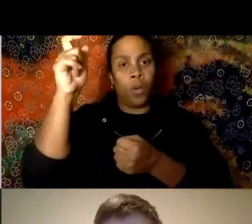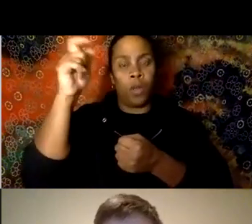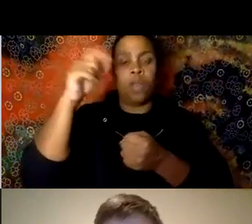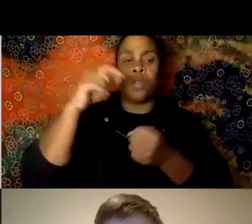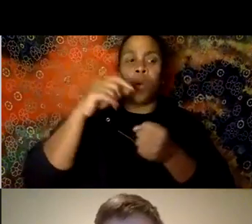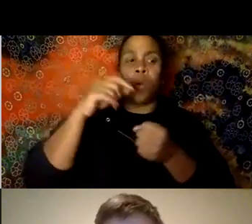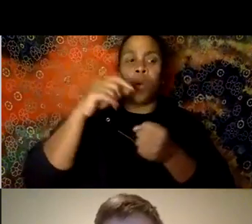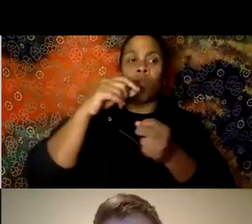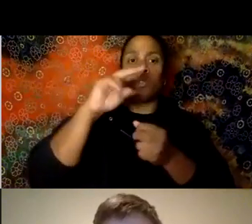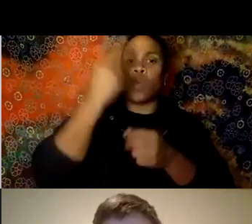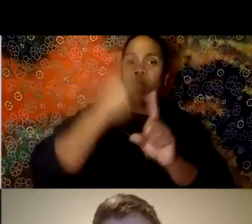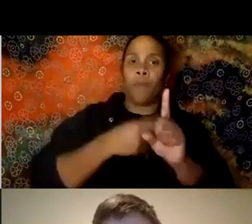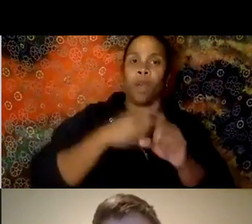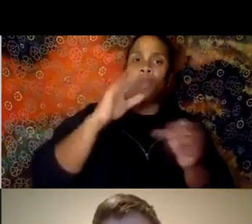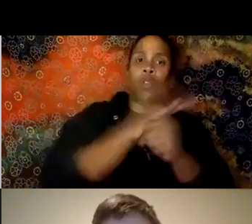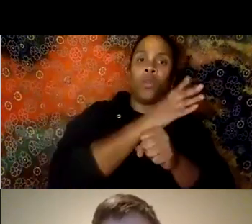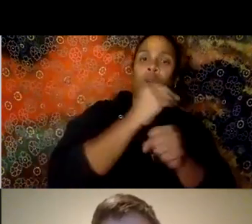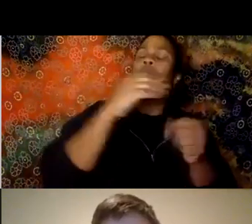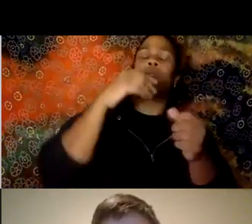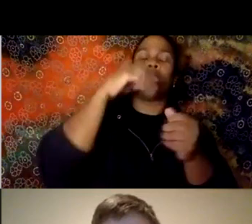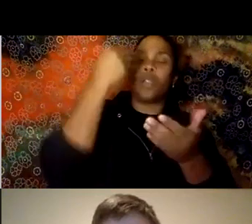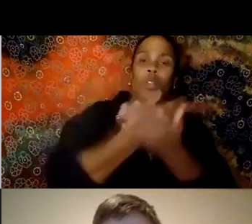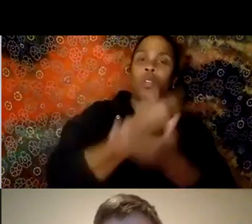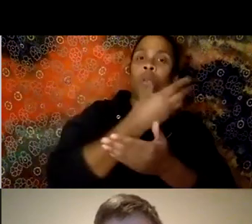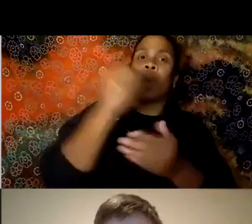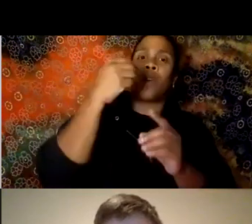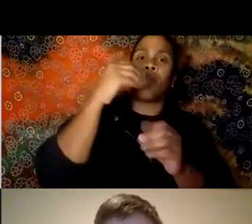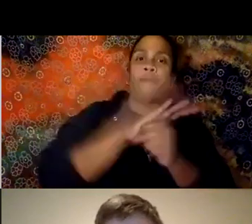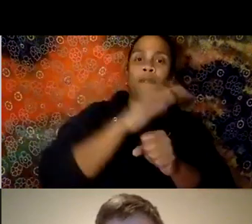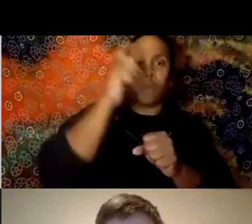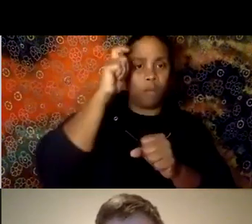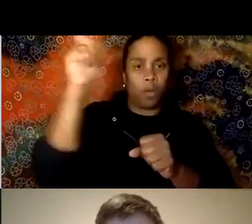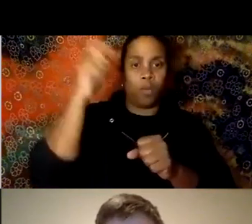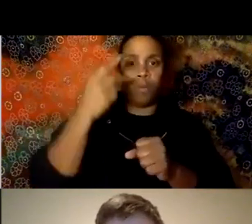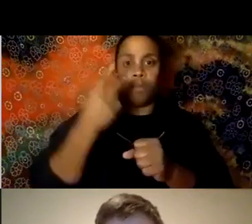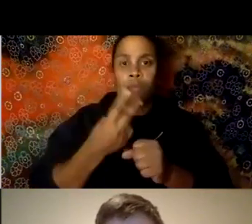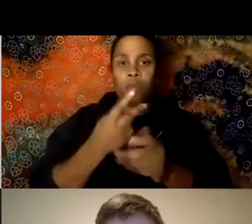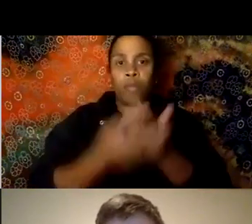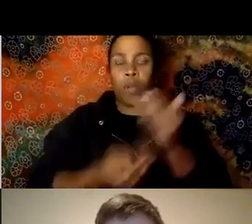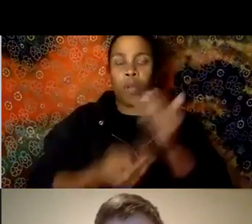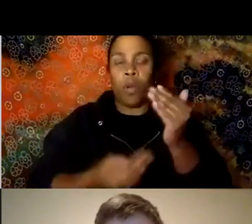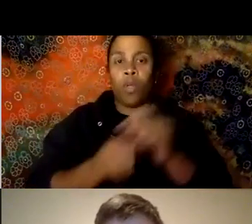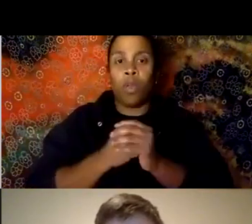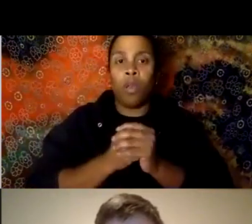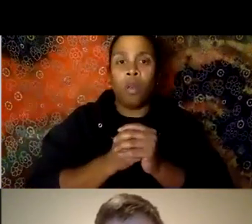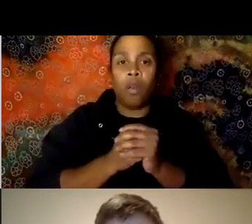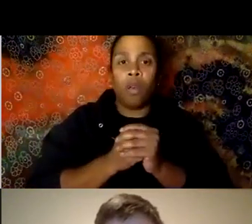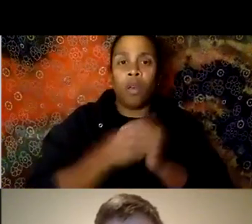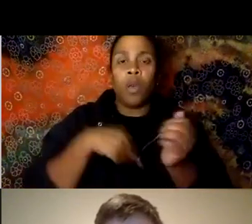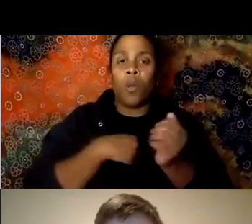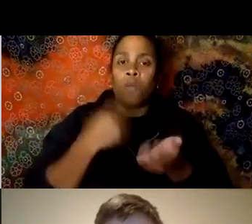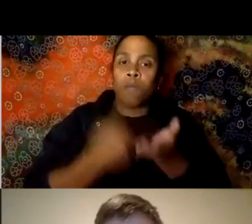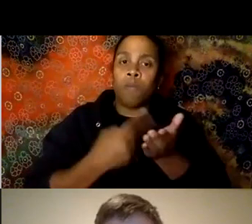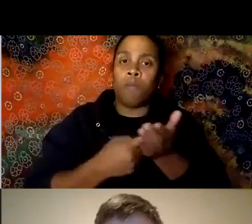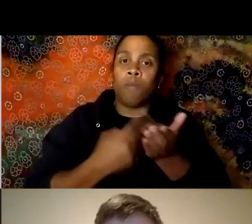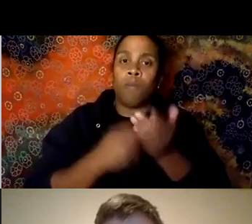moons and just really be there for each other in a really beautiful sacred container where we can talk about how